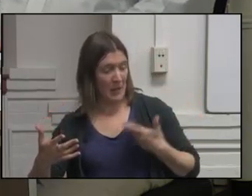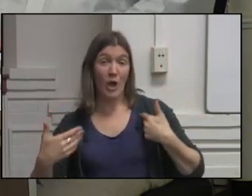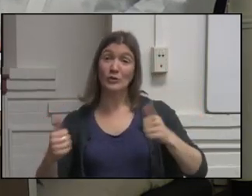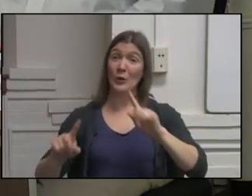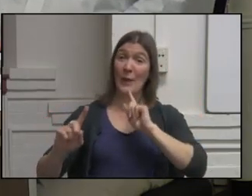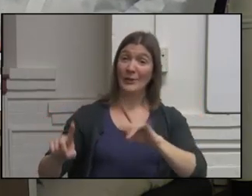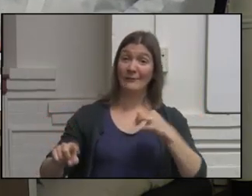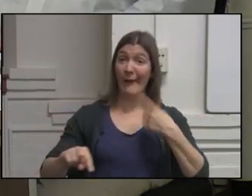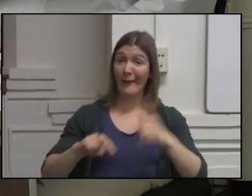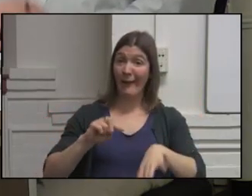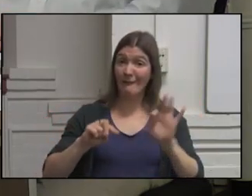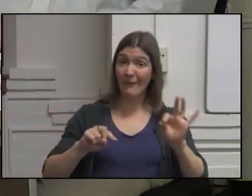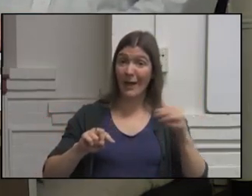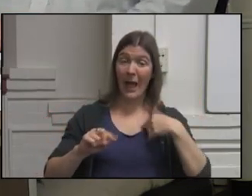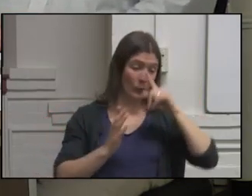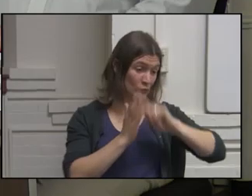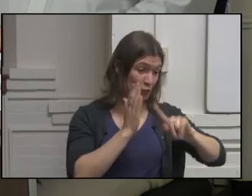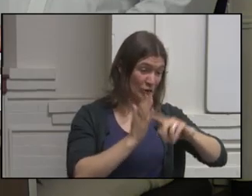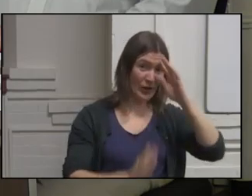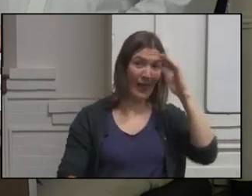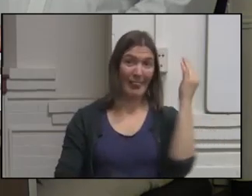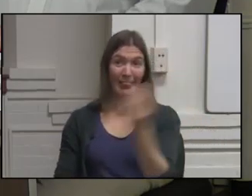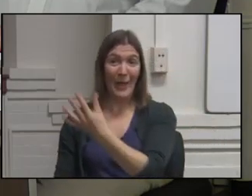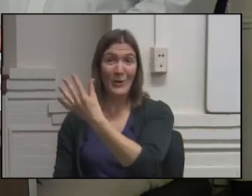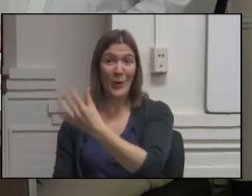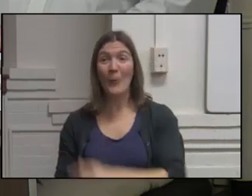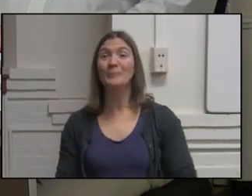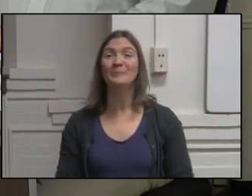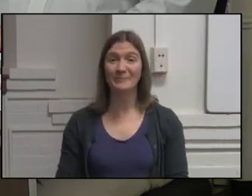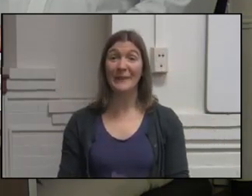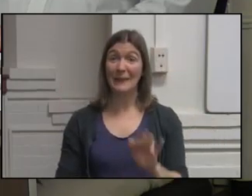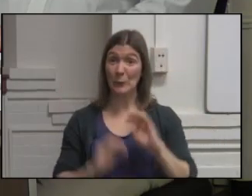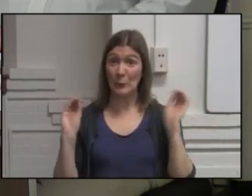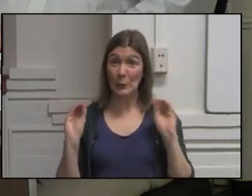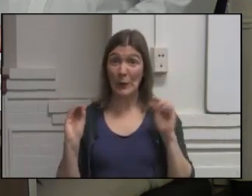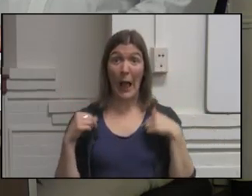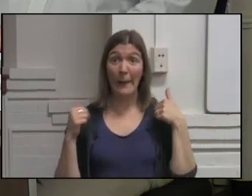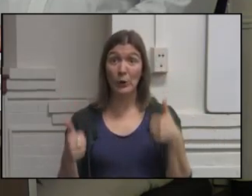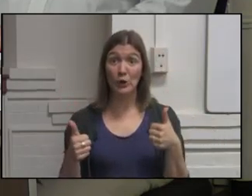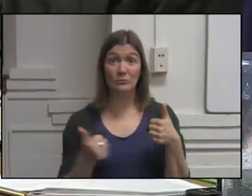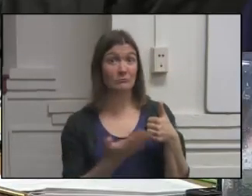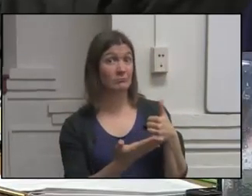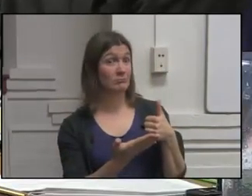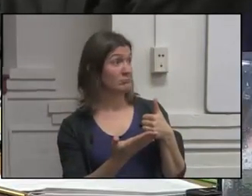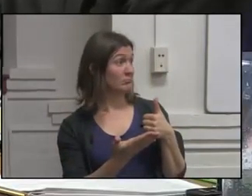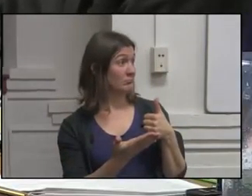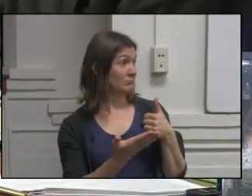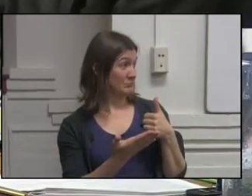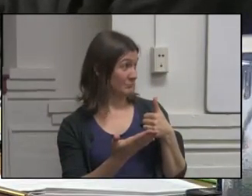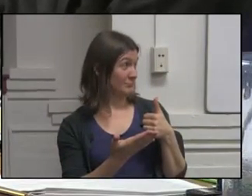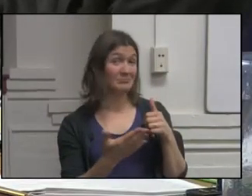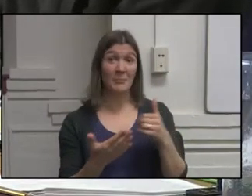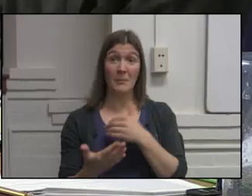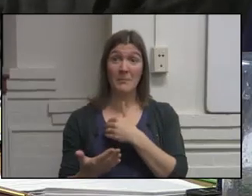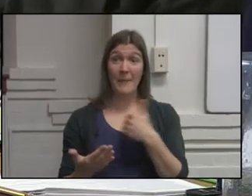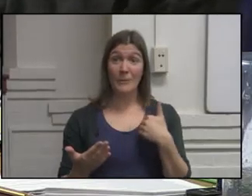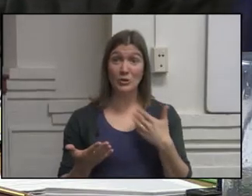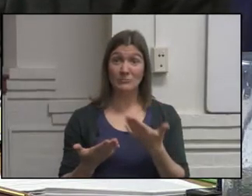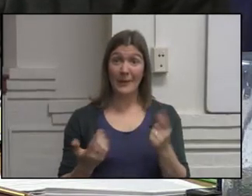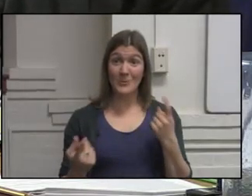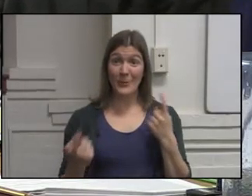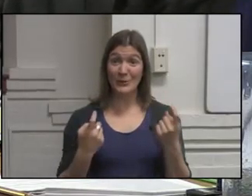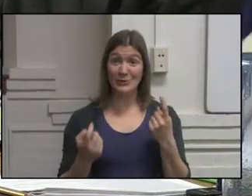those for you. And if not, that's what I have for you tonight for that. Thank you, John. Members of the board have